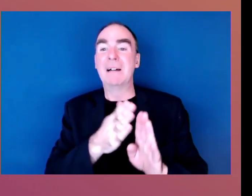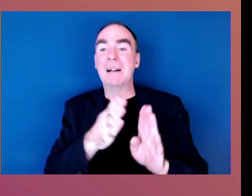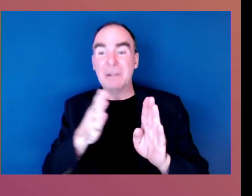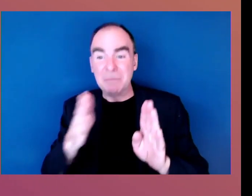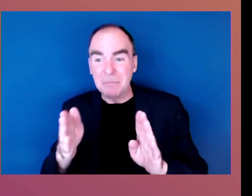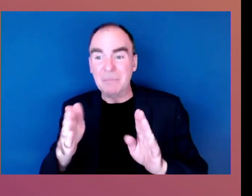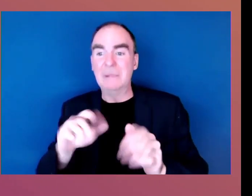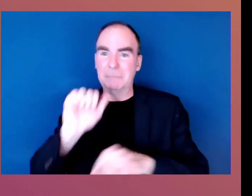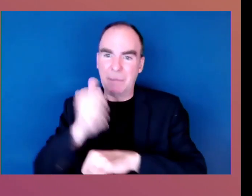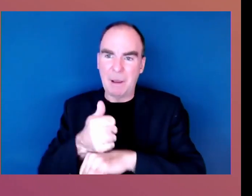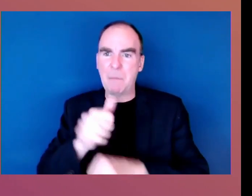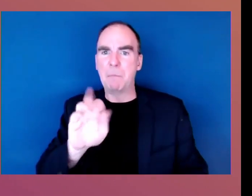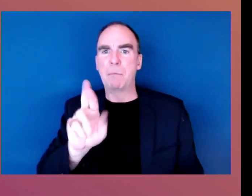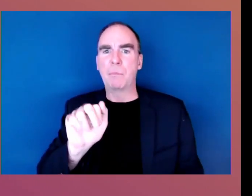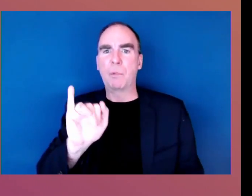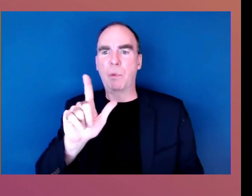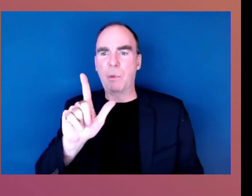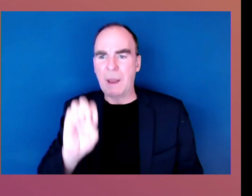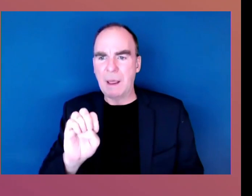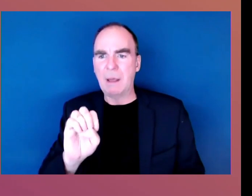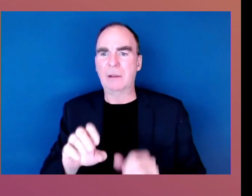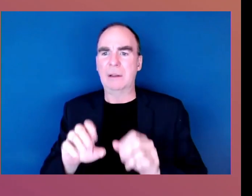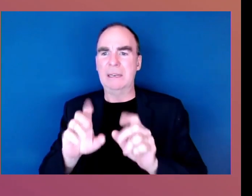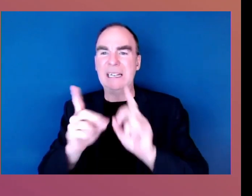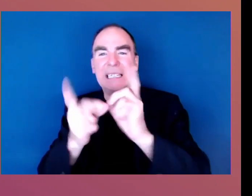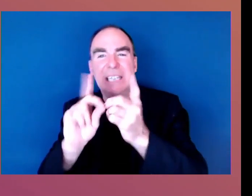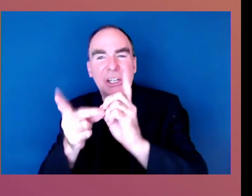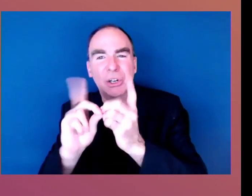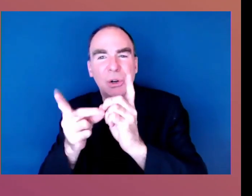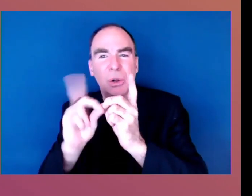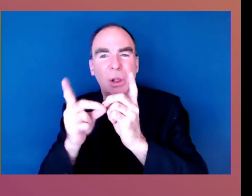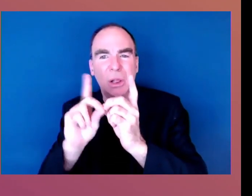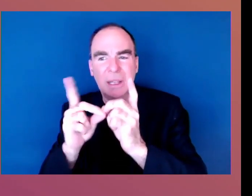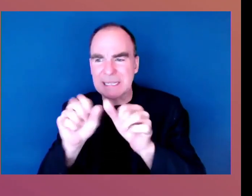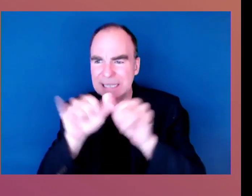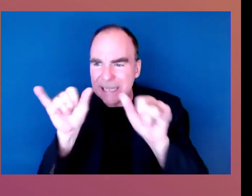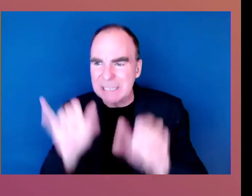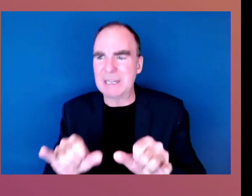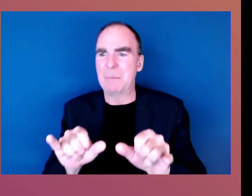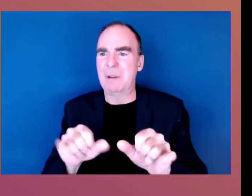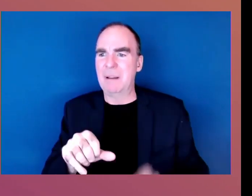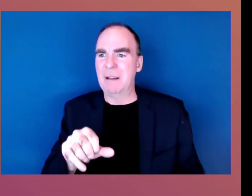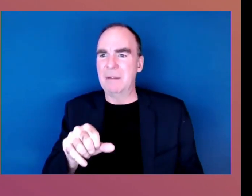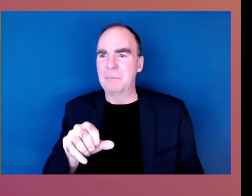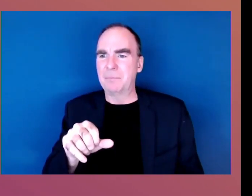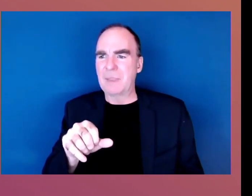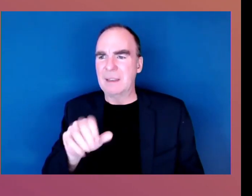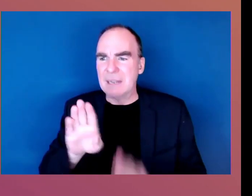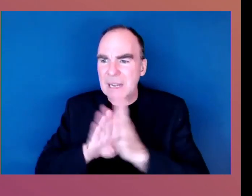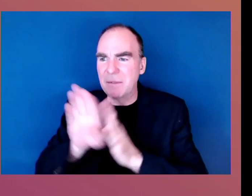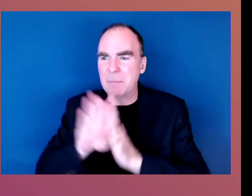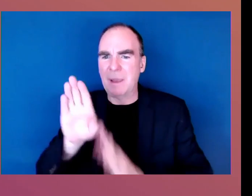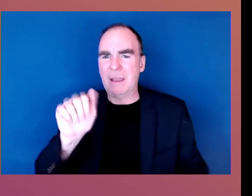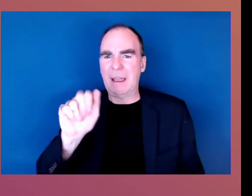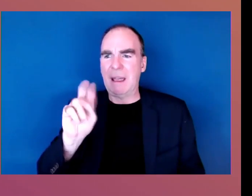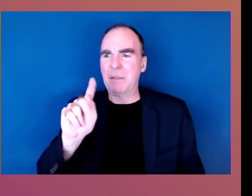Braille network system to share Braille data in a timely manner. The network was very slow because it was before the